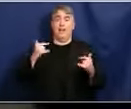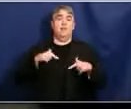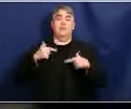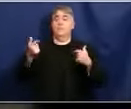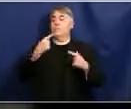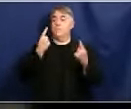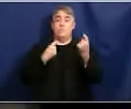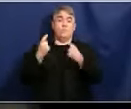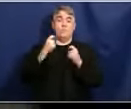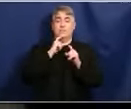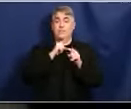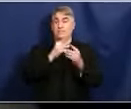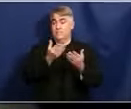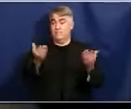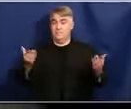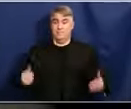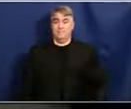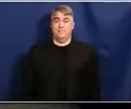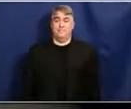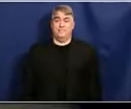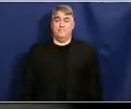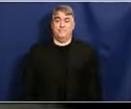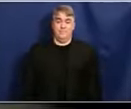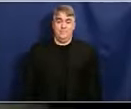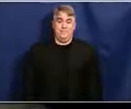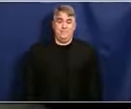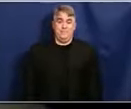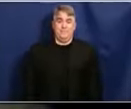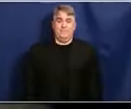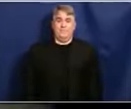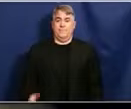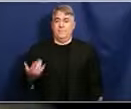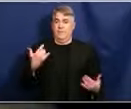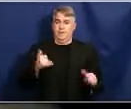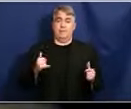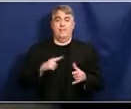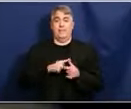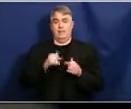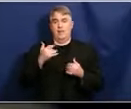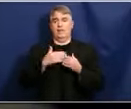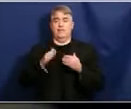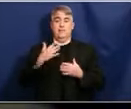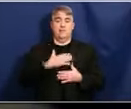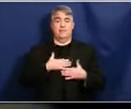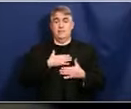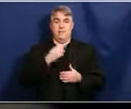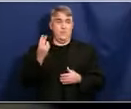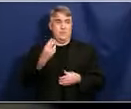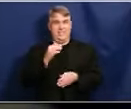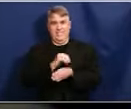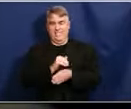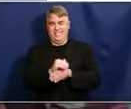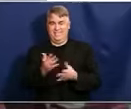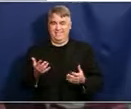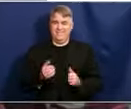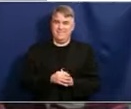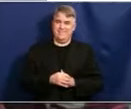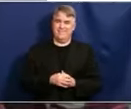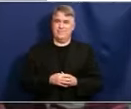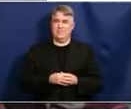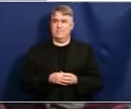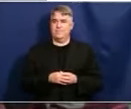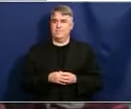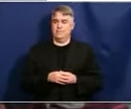Let's do a couple questions, then we will let folks enjoy the rest of their Wednesday evening. All right, let's get to that